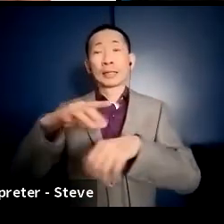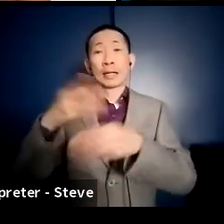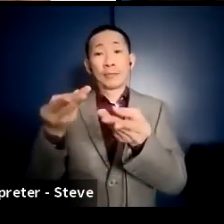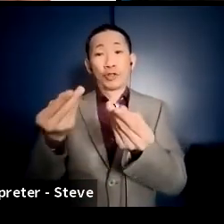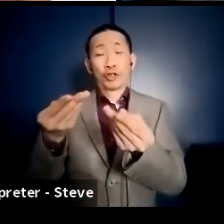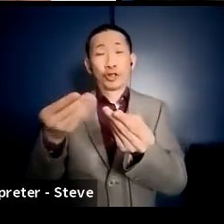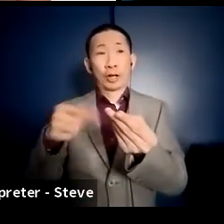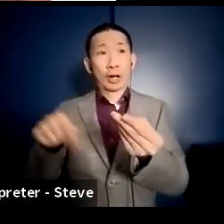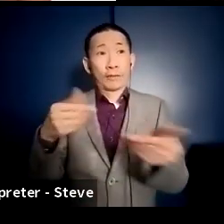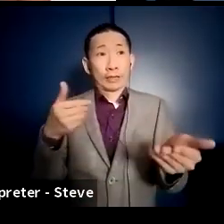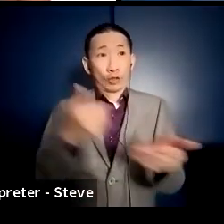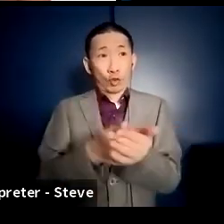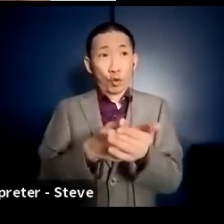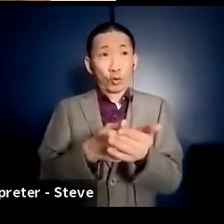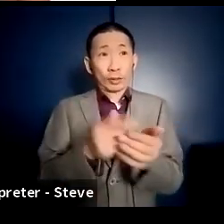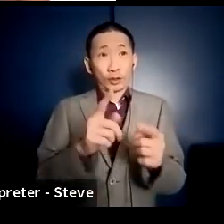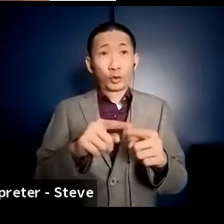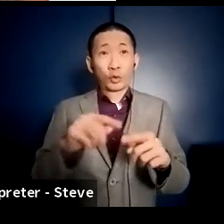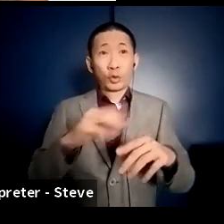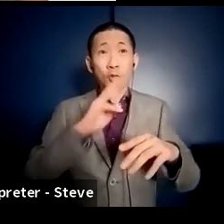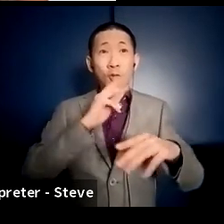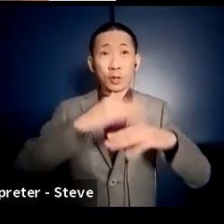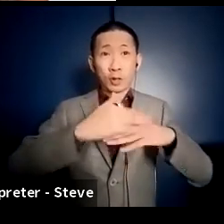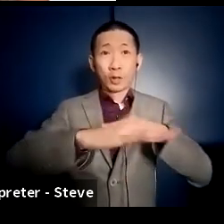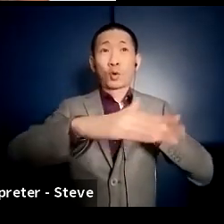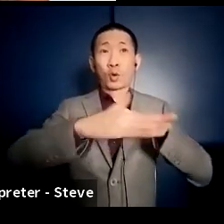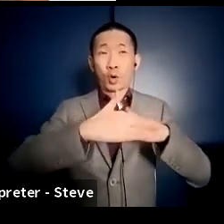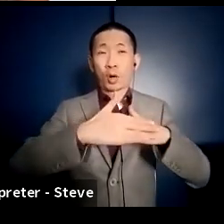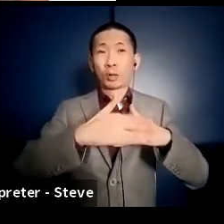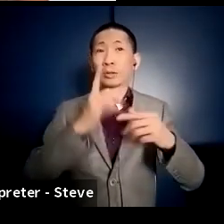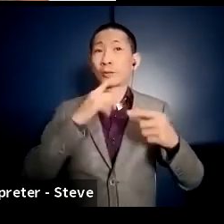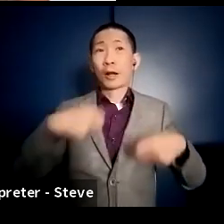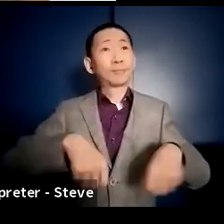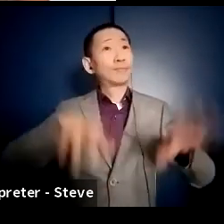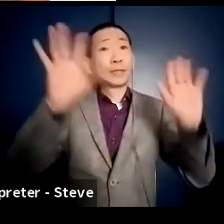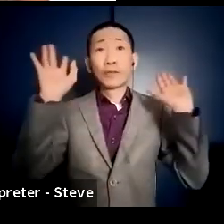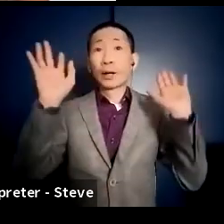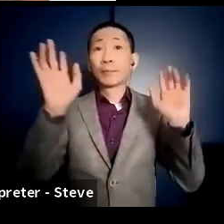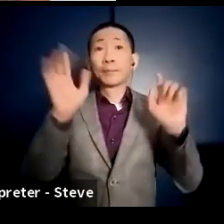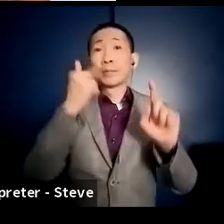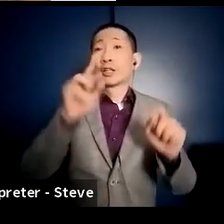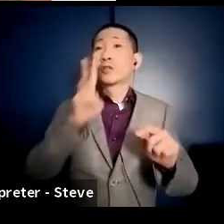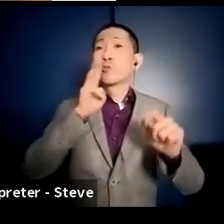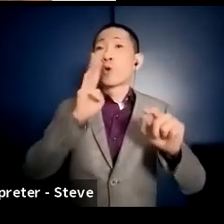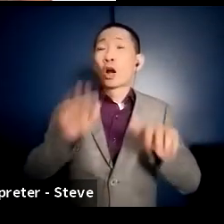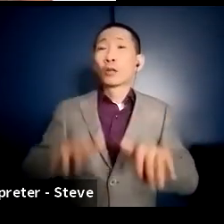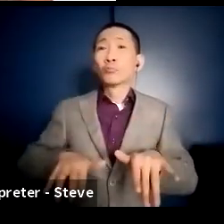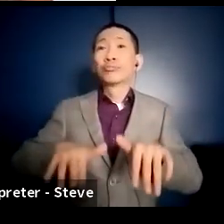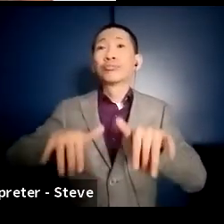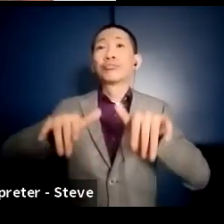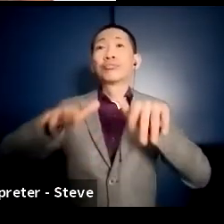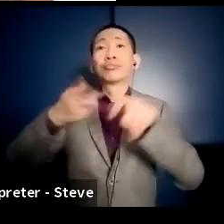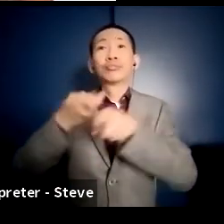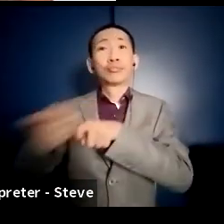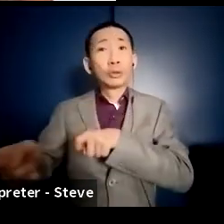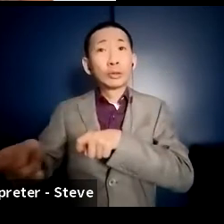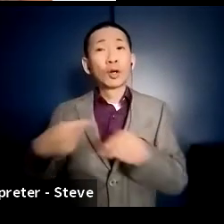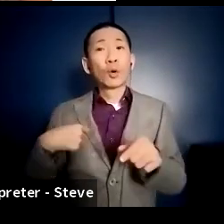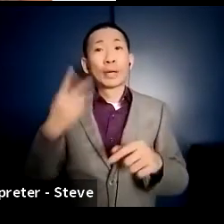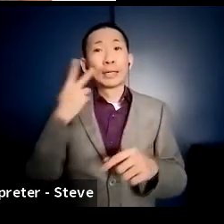predominantly along the coast are sort of sacrificed to the rising seas. We also see sacrifice